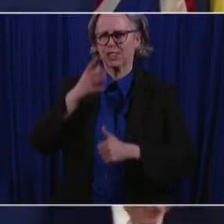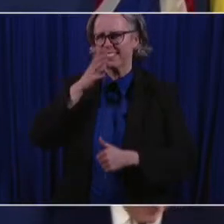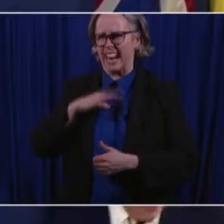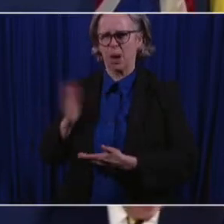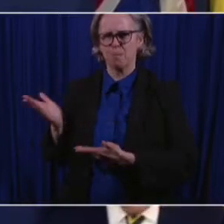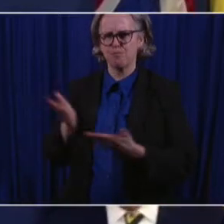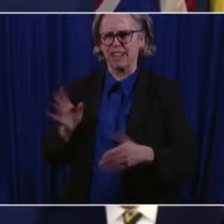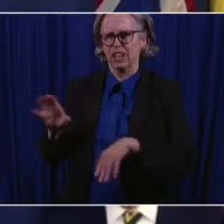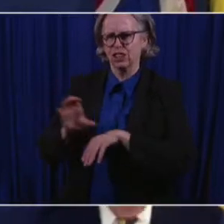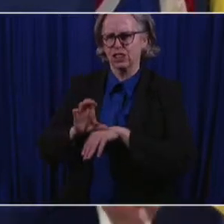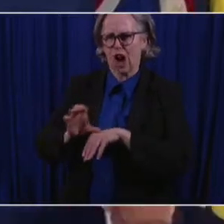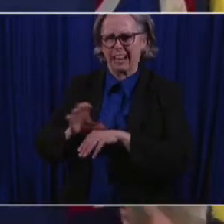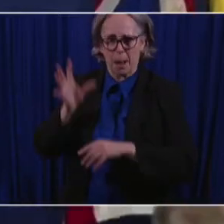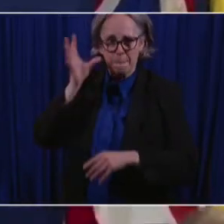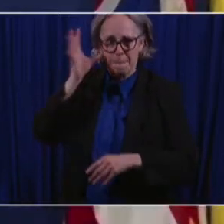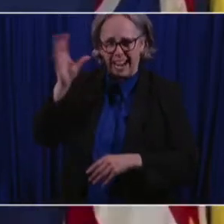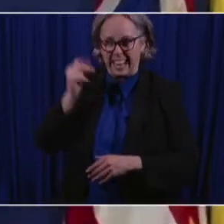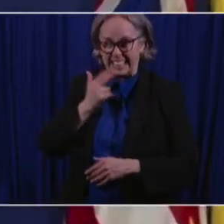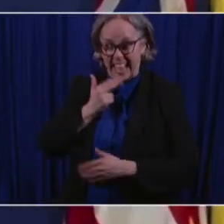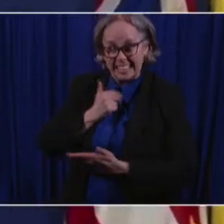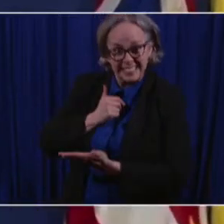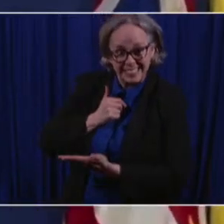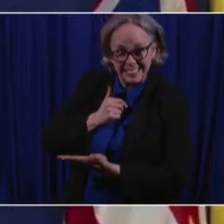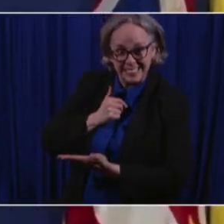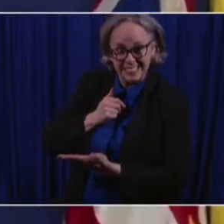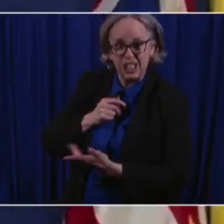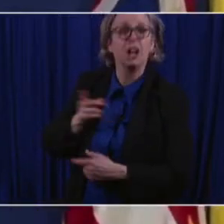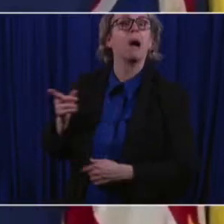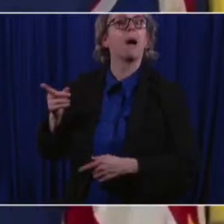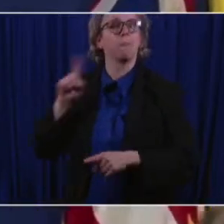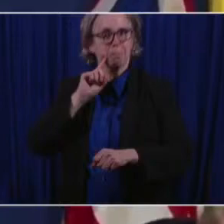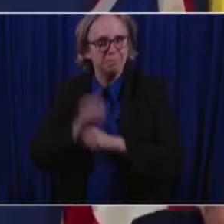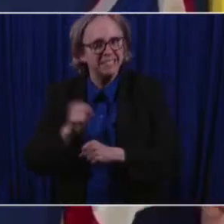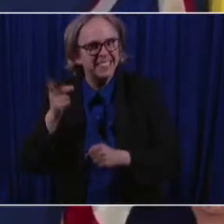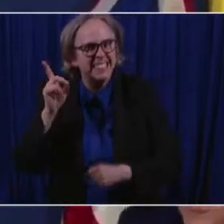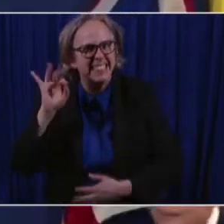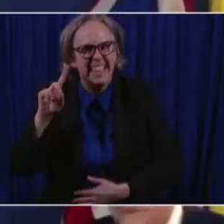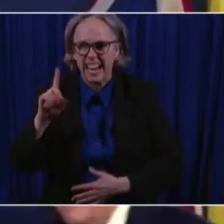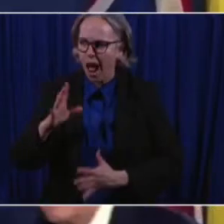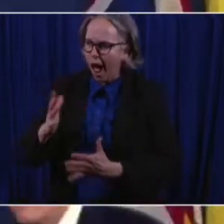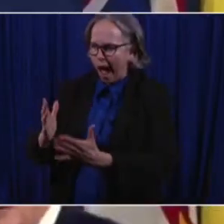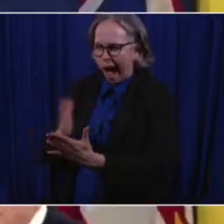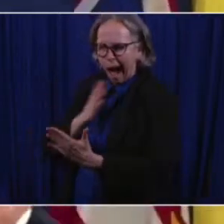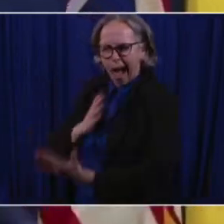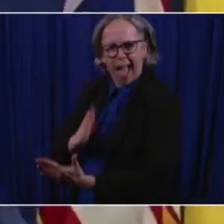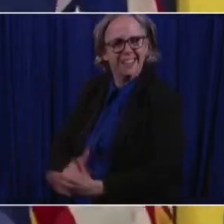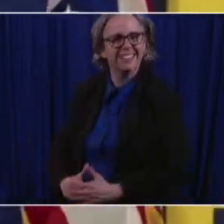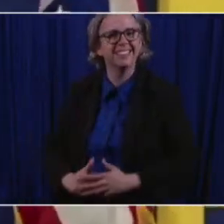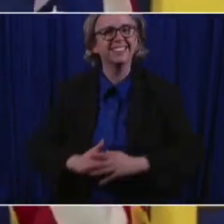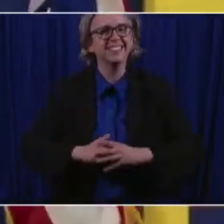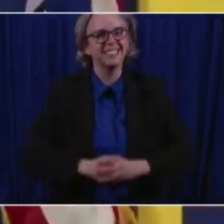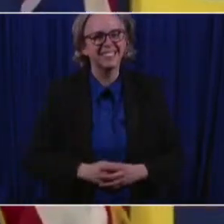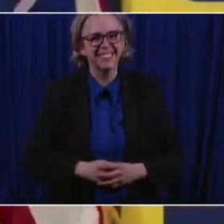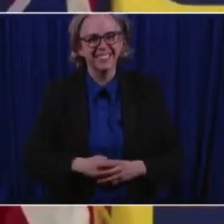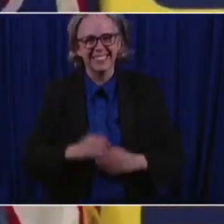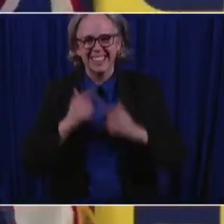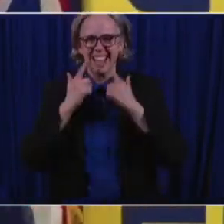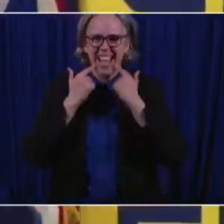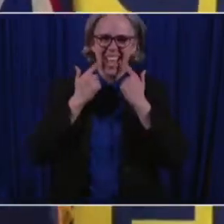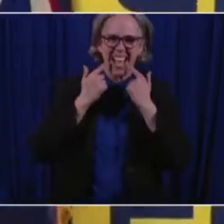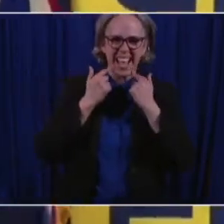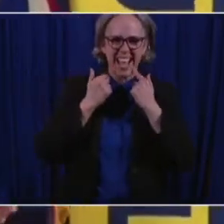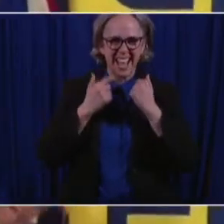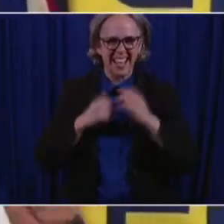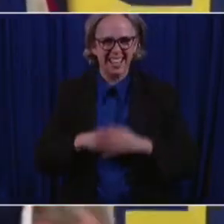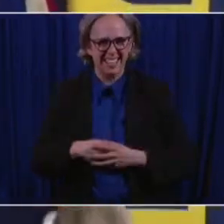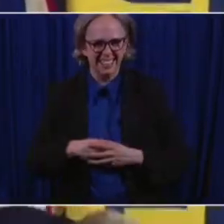did, so we're in good shape. In all seriousness, next week, we're making, no, sorry. You gotta have one. All